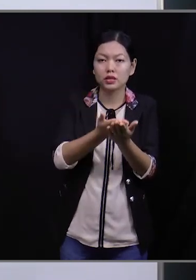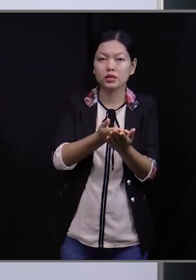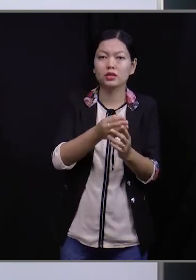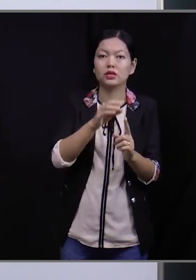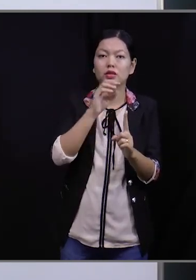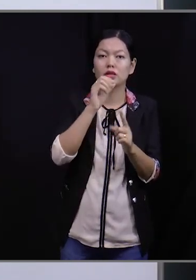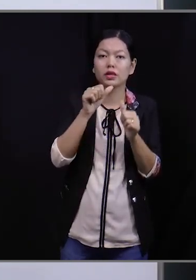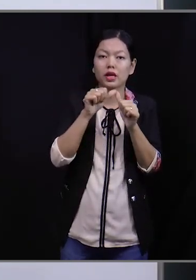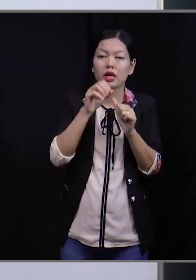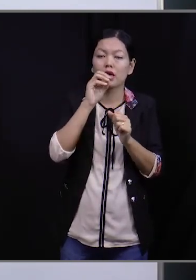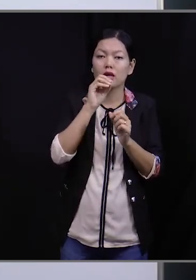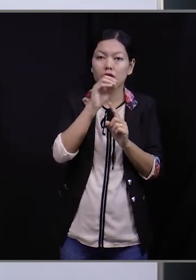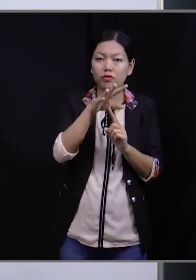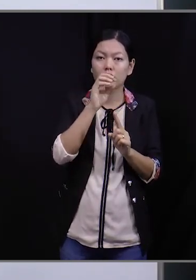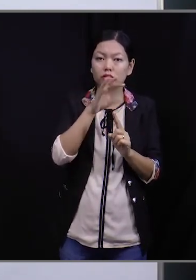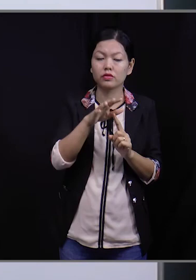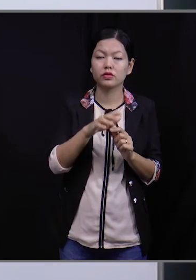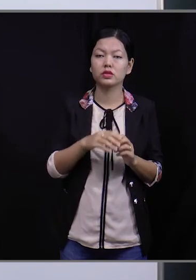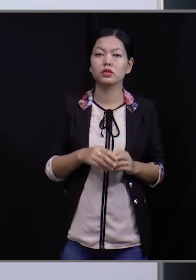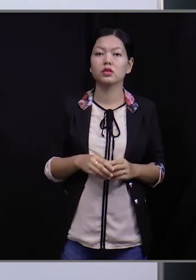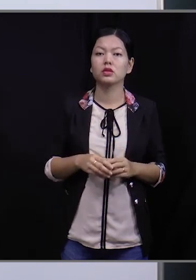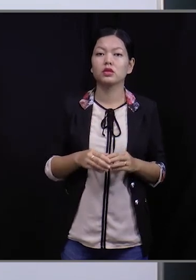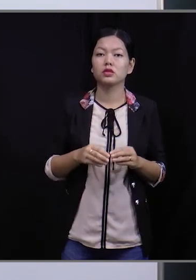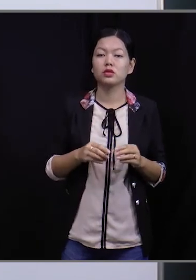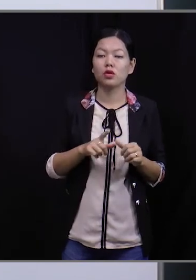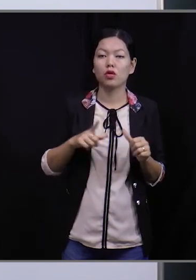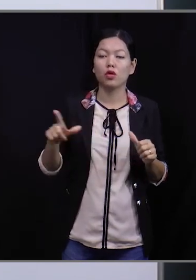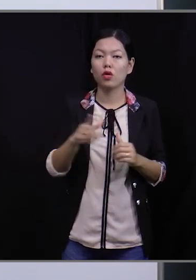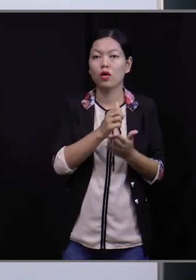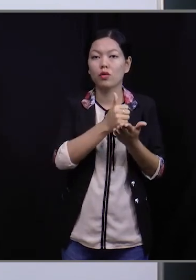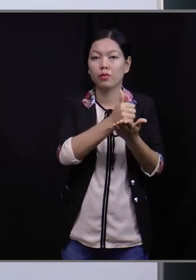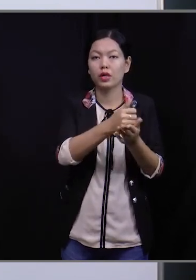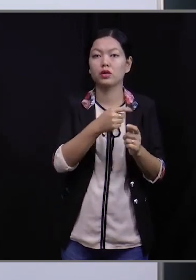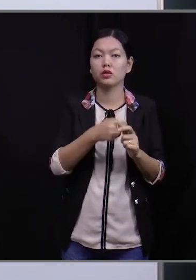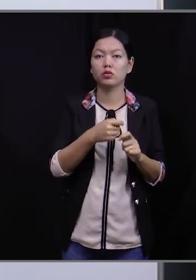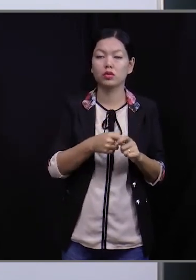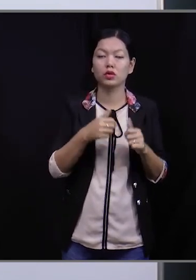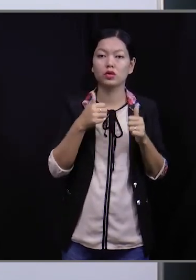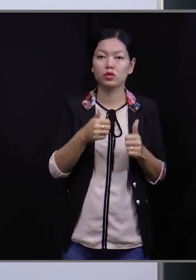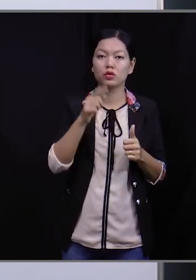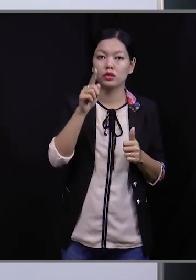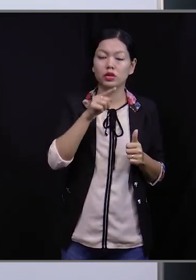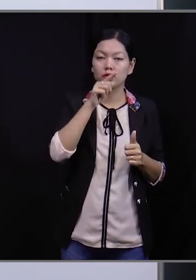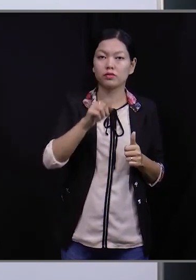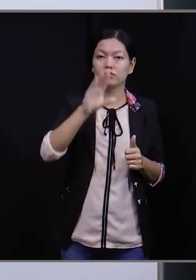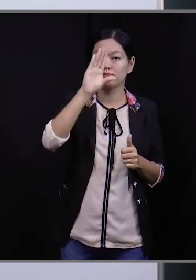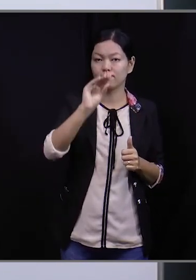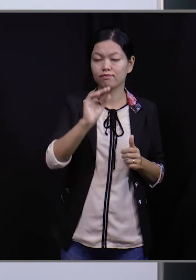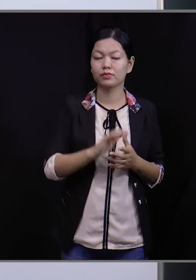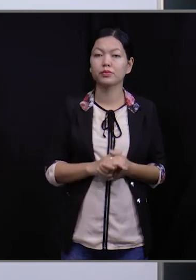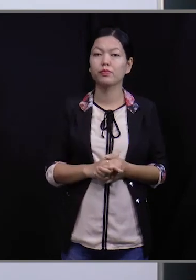create as much credit as possible. That's it. And then we have rationing of credit. Rationing of credit simply